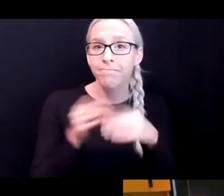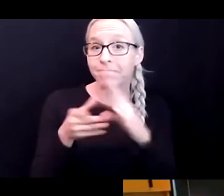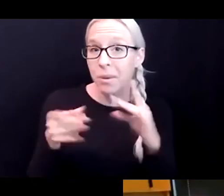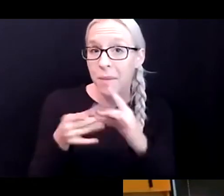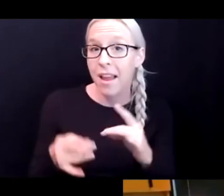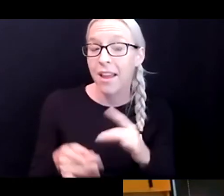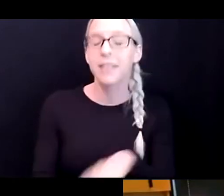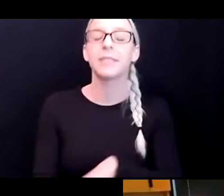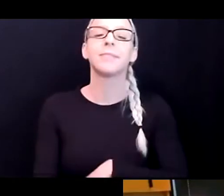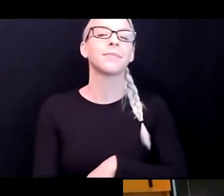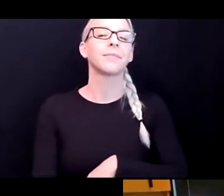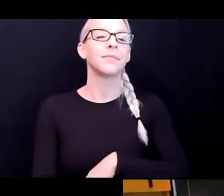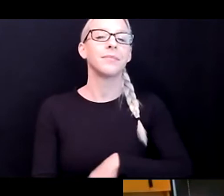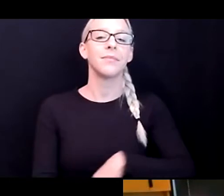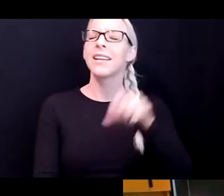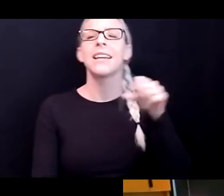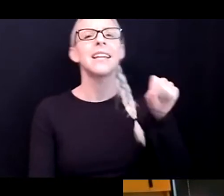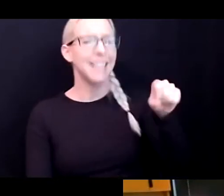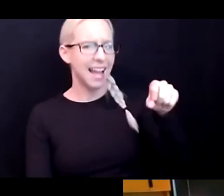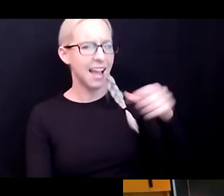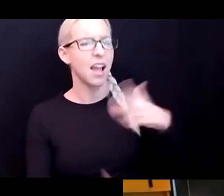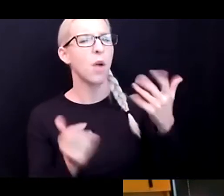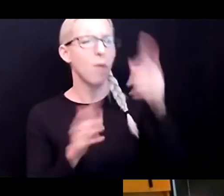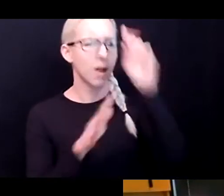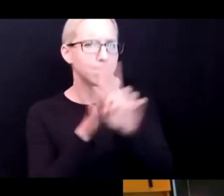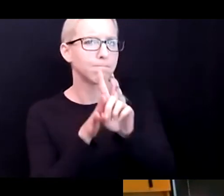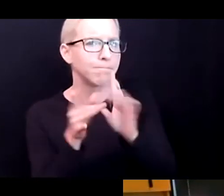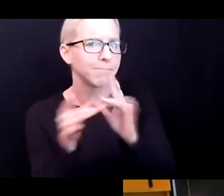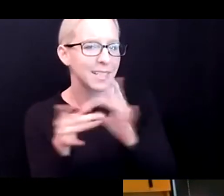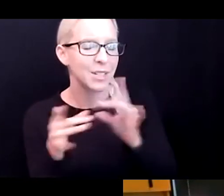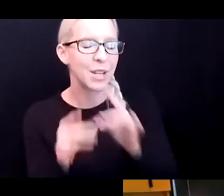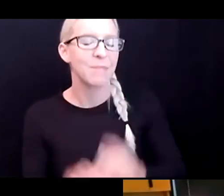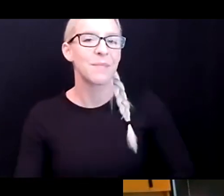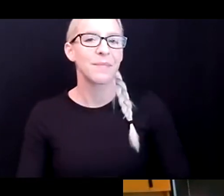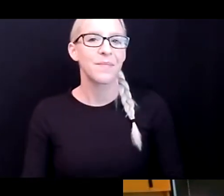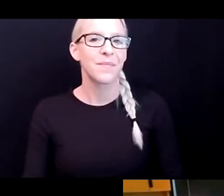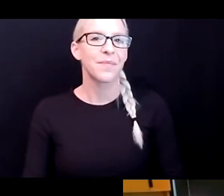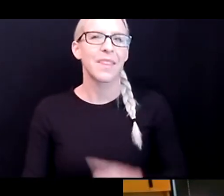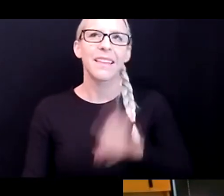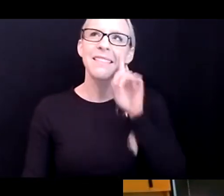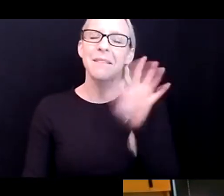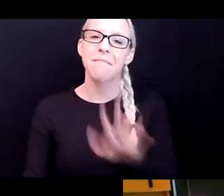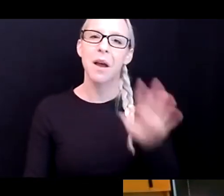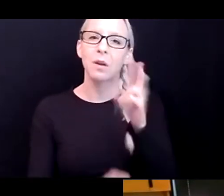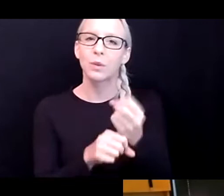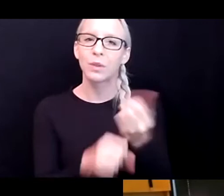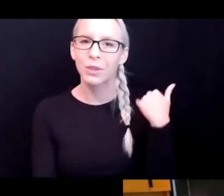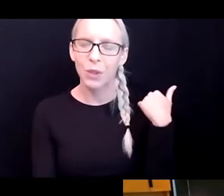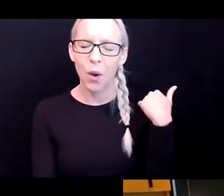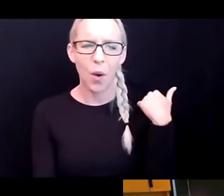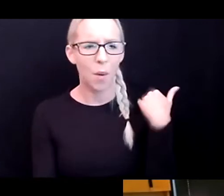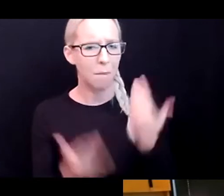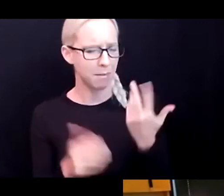gonna bring up a quick note. So we had the fortune, I think it was 2 years ago, Katherine, correct me if I'm wrong, maybe